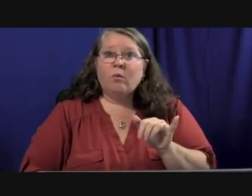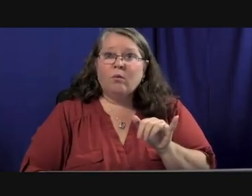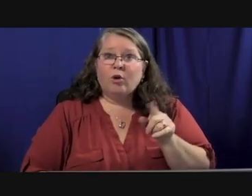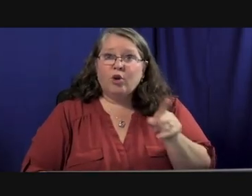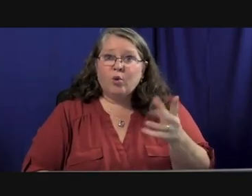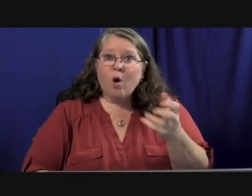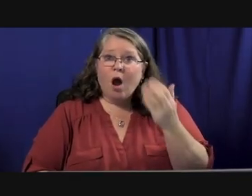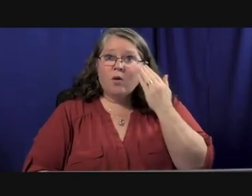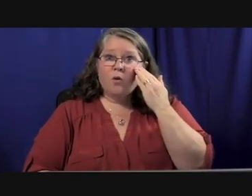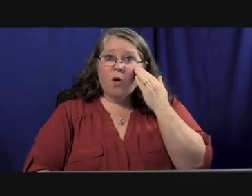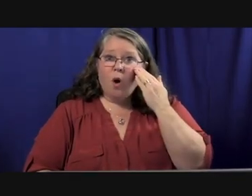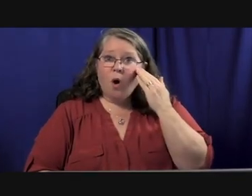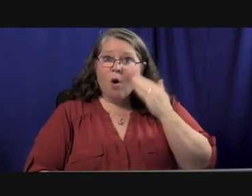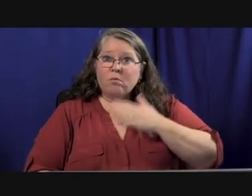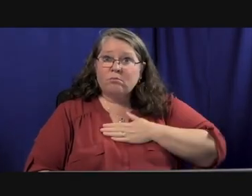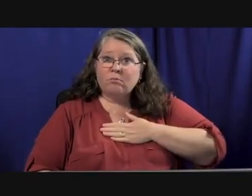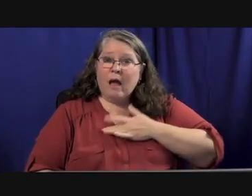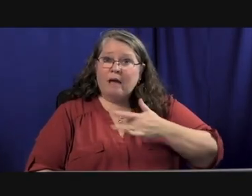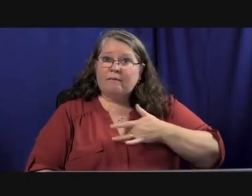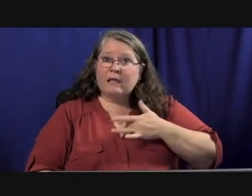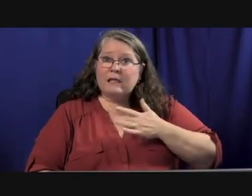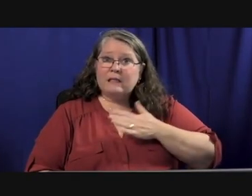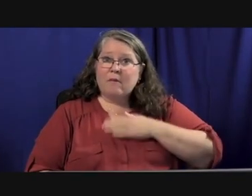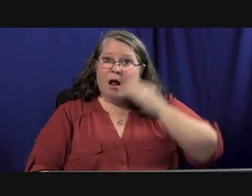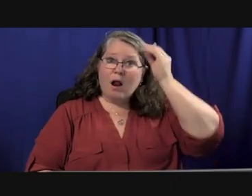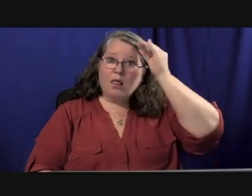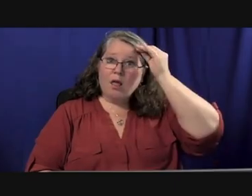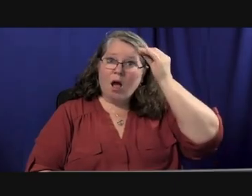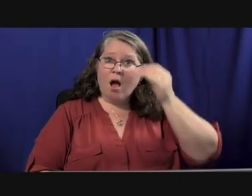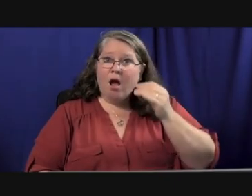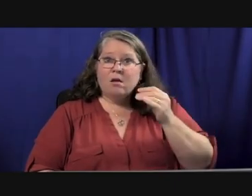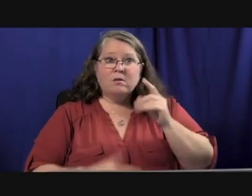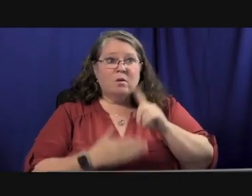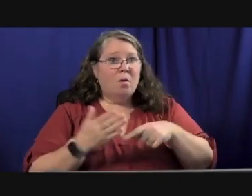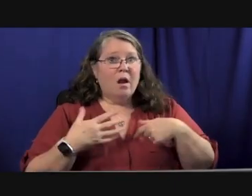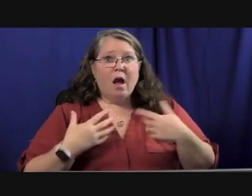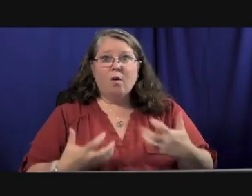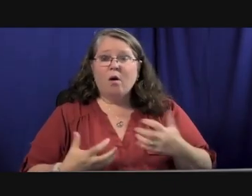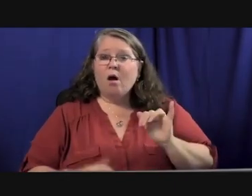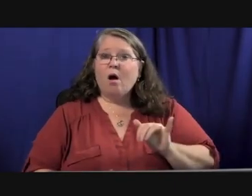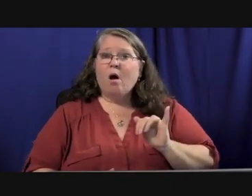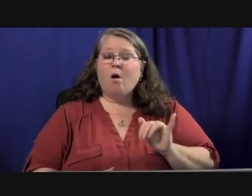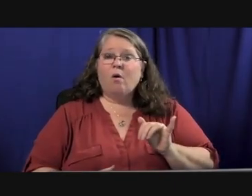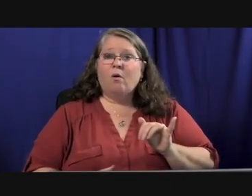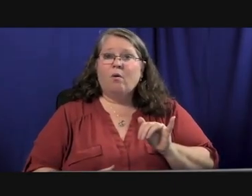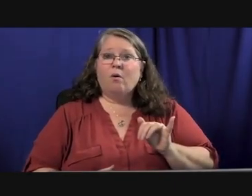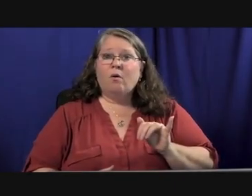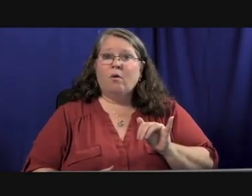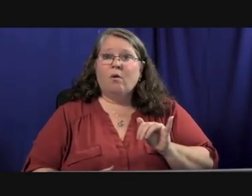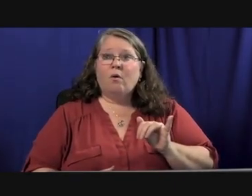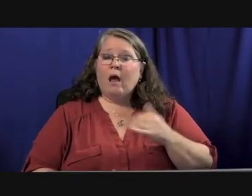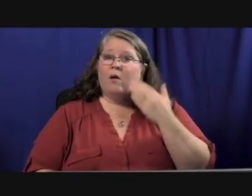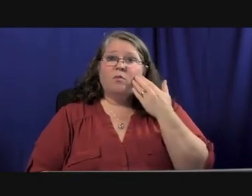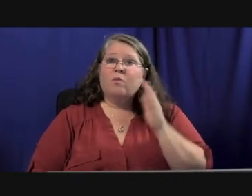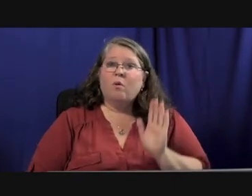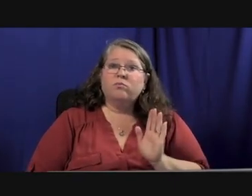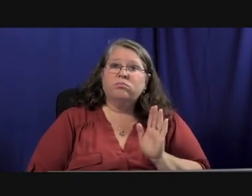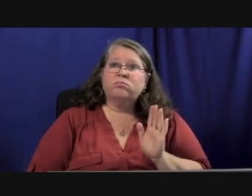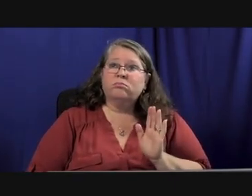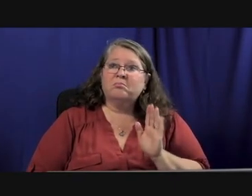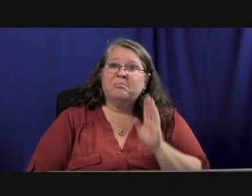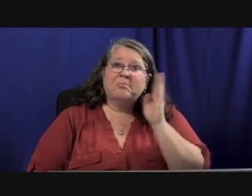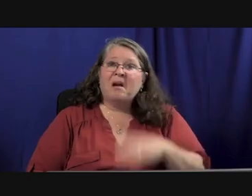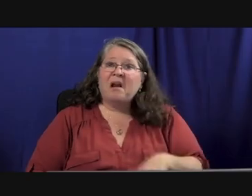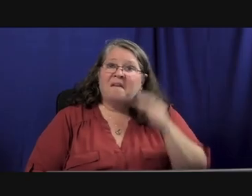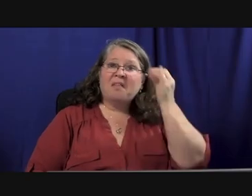important. And oftentimes they're not used to being asked questions regarding their feelings or thoughts. So maybe it will